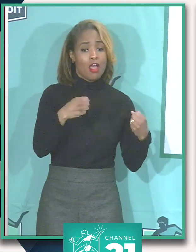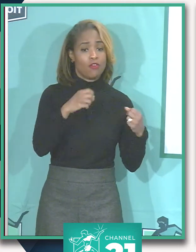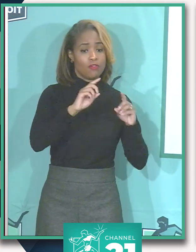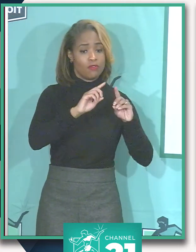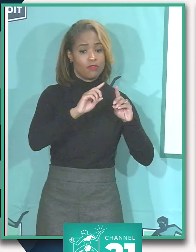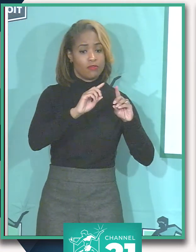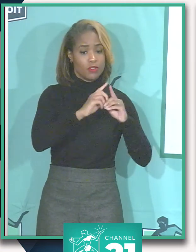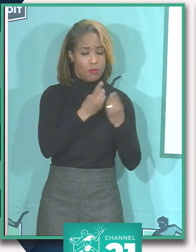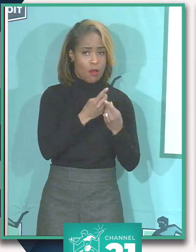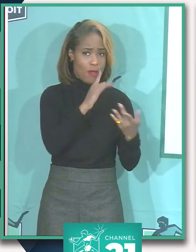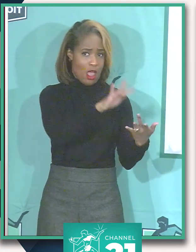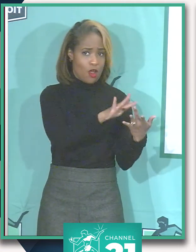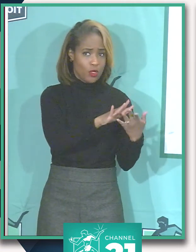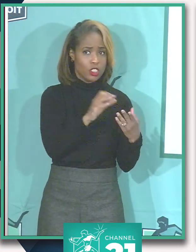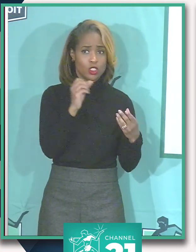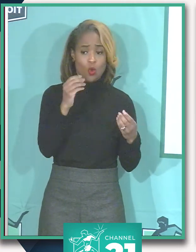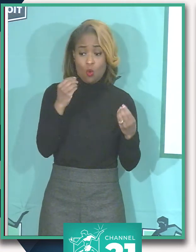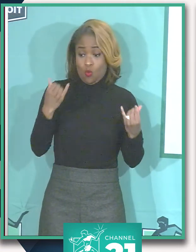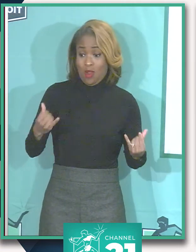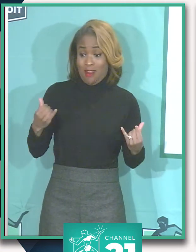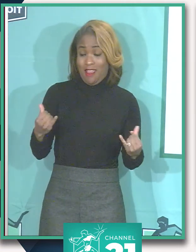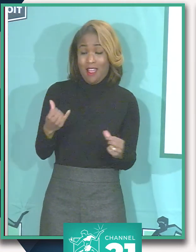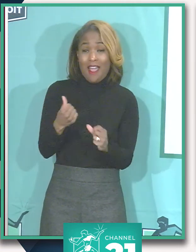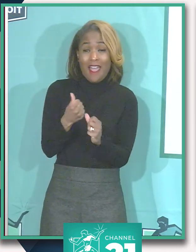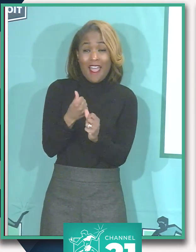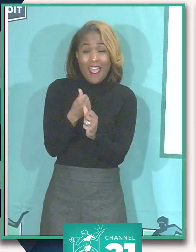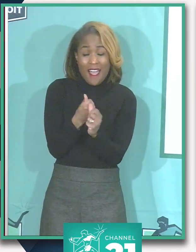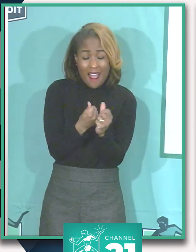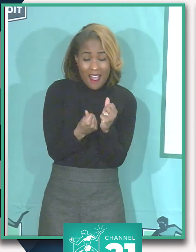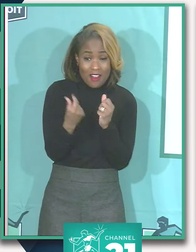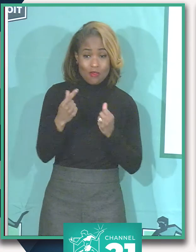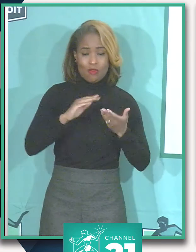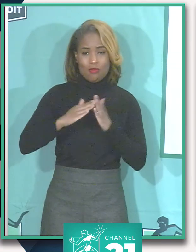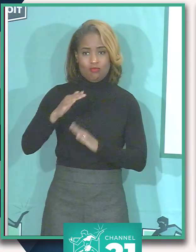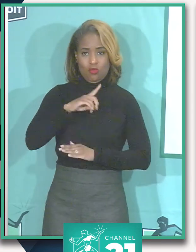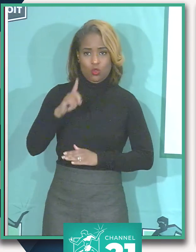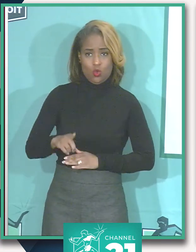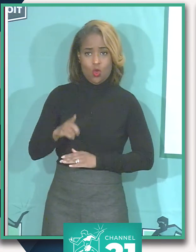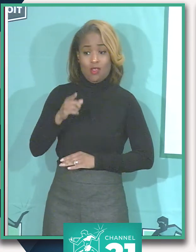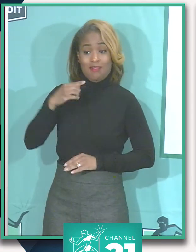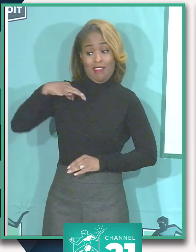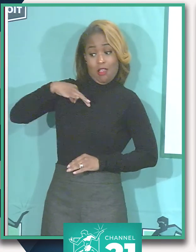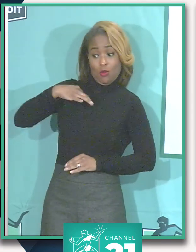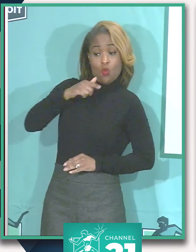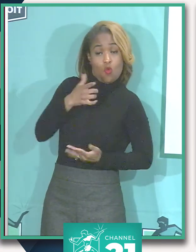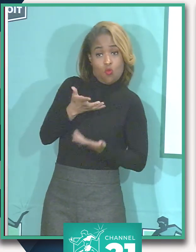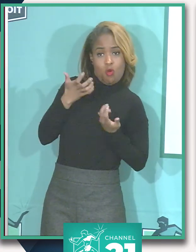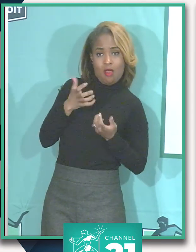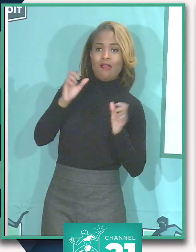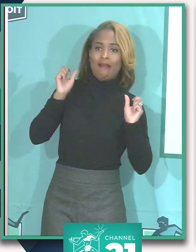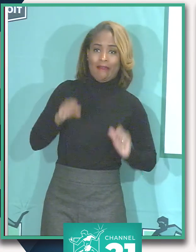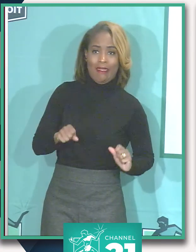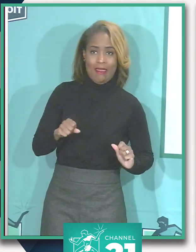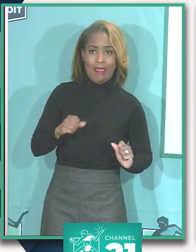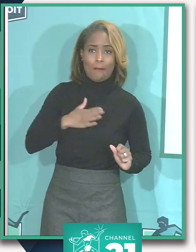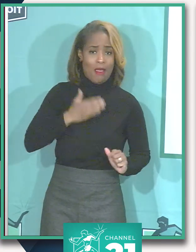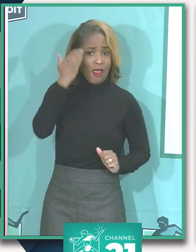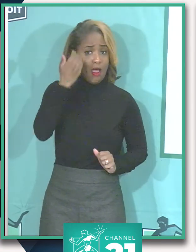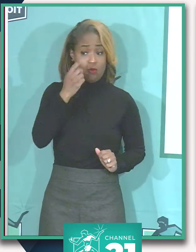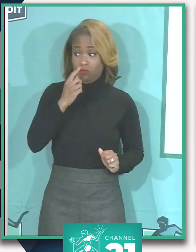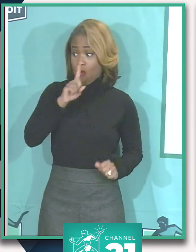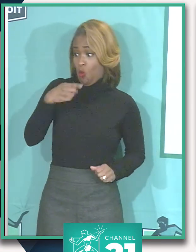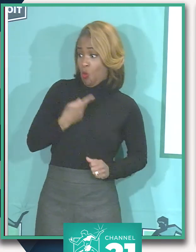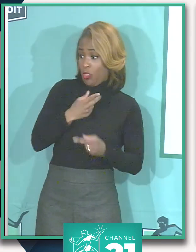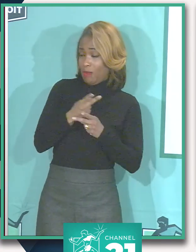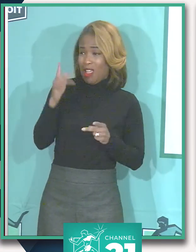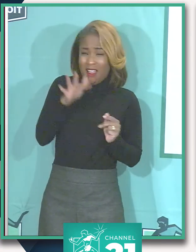So at this point, everybody in the city of Detroit who's eligible, who wants a vaccine, can get one. To my knowledge, we're the only place in the country